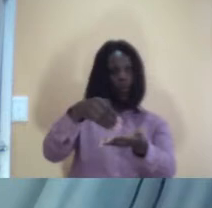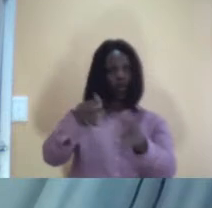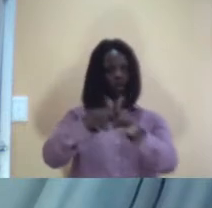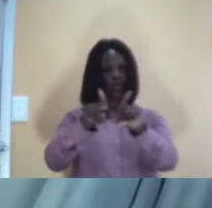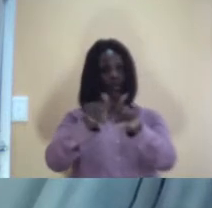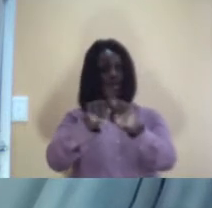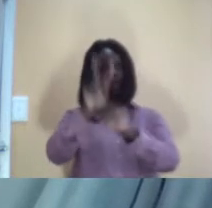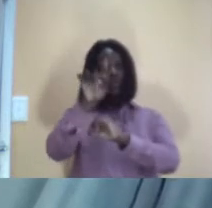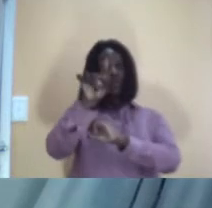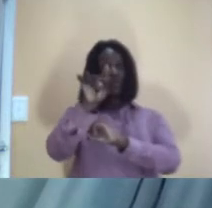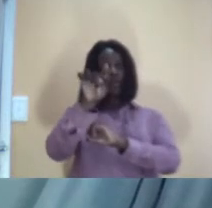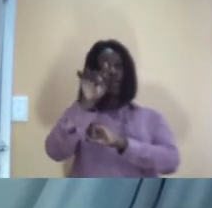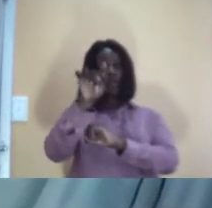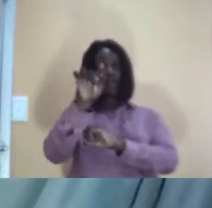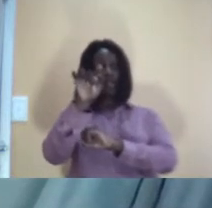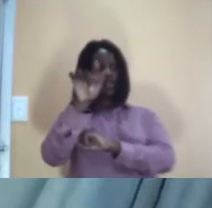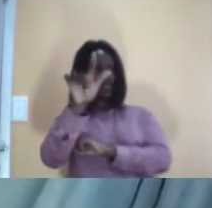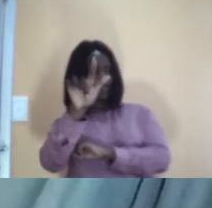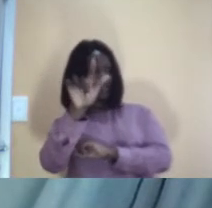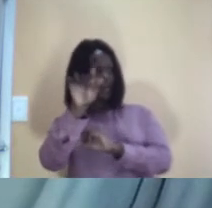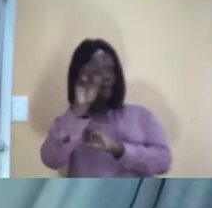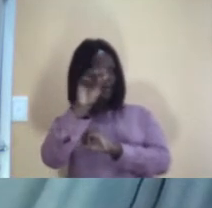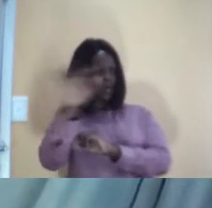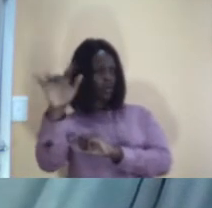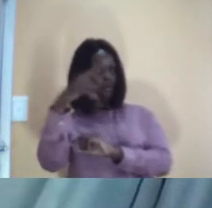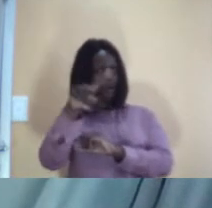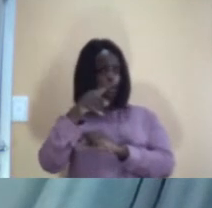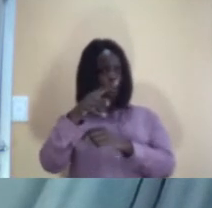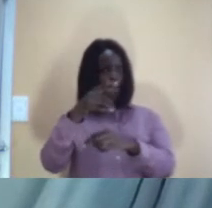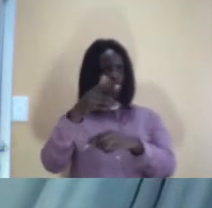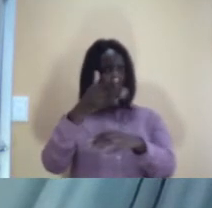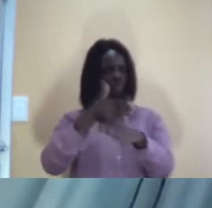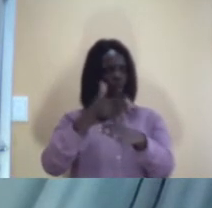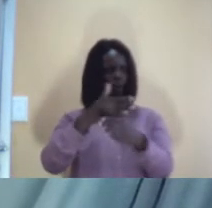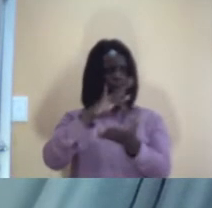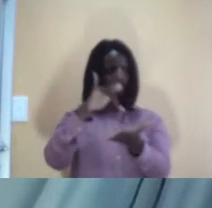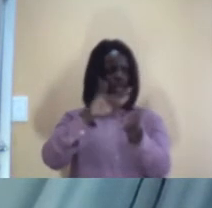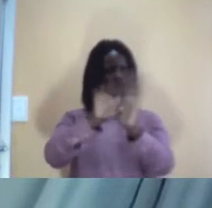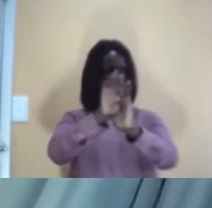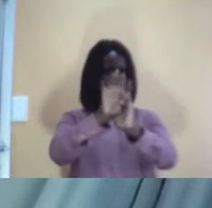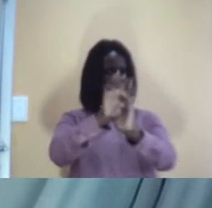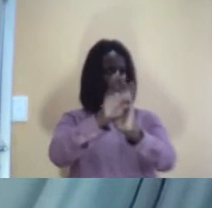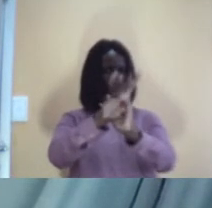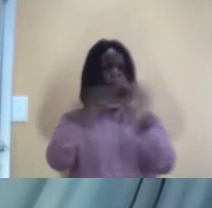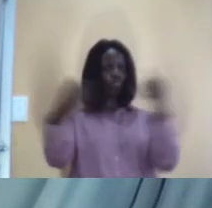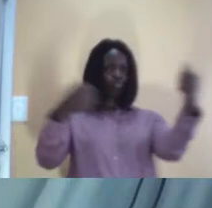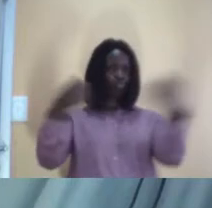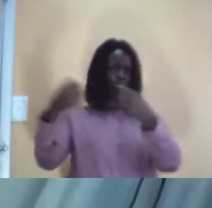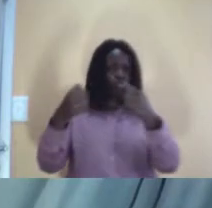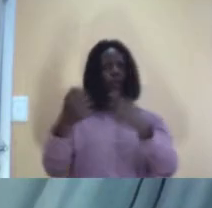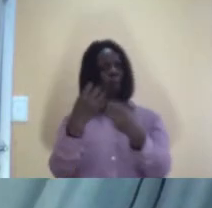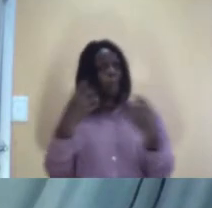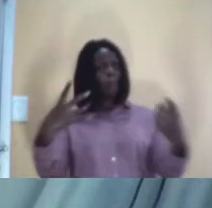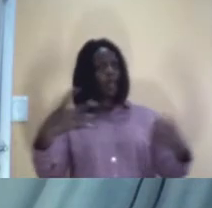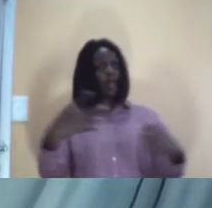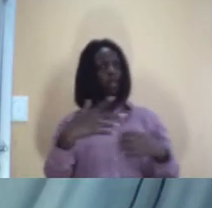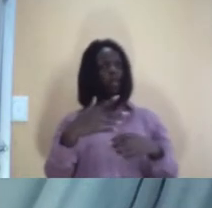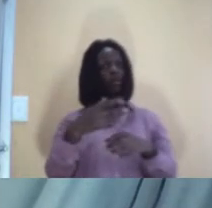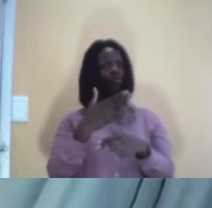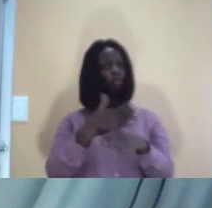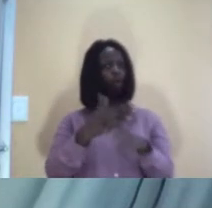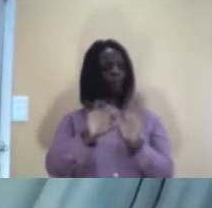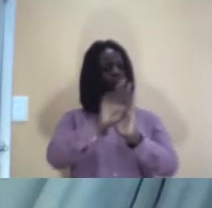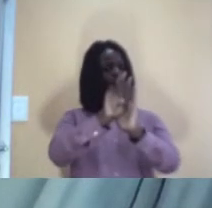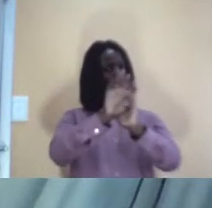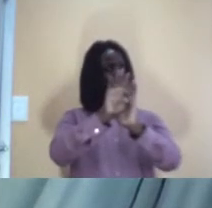92.47 million for filling of vacancies. We have seen many advertisement posts in the last few months.